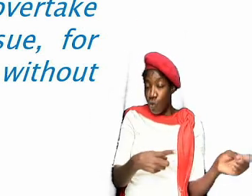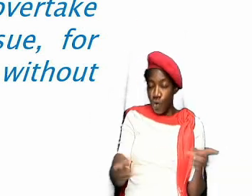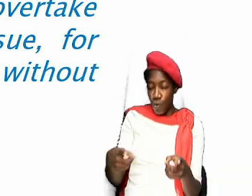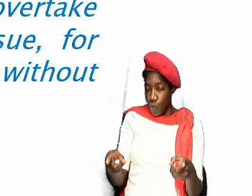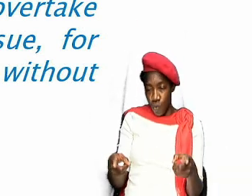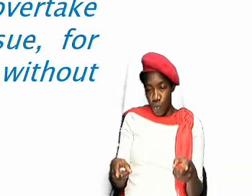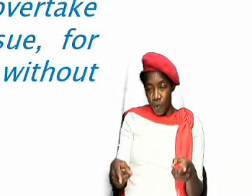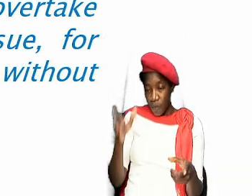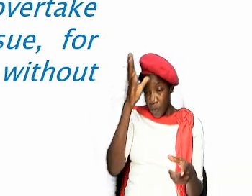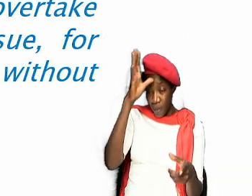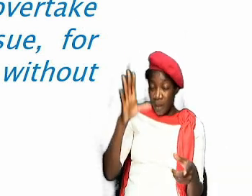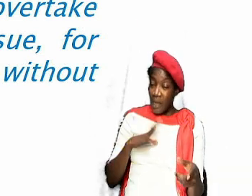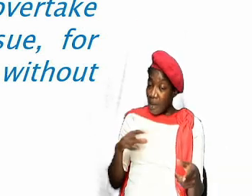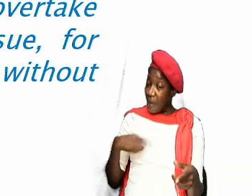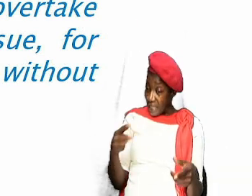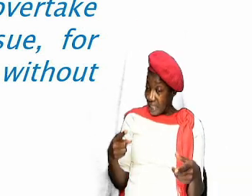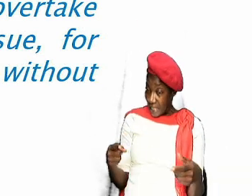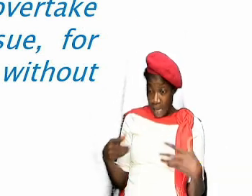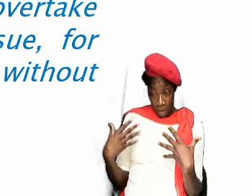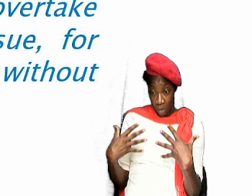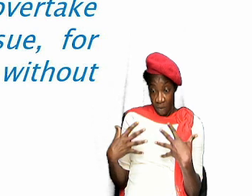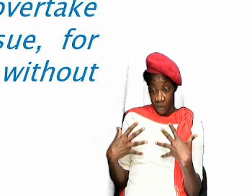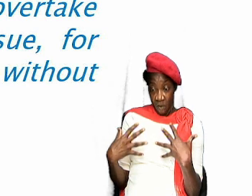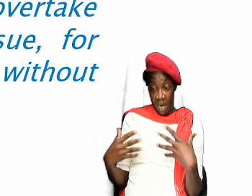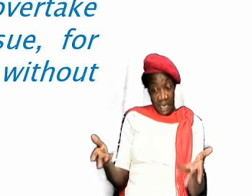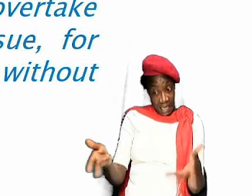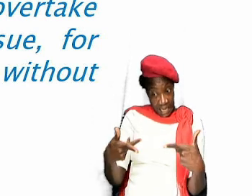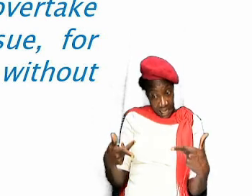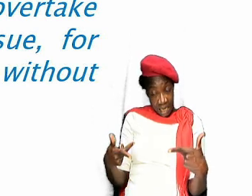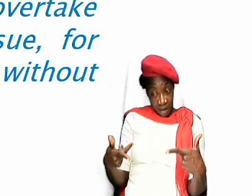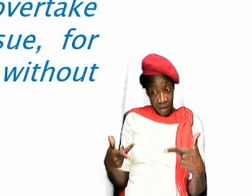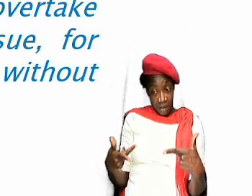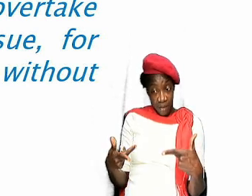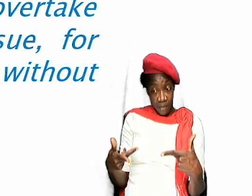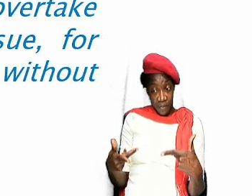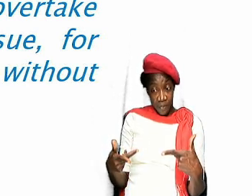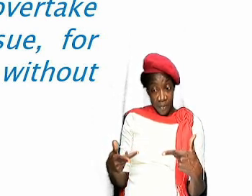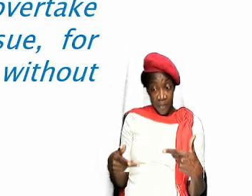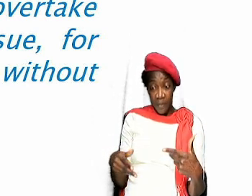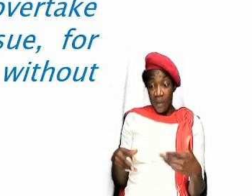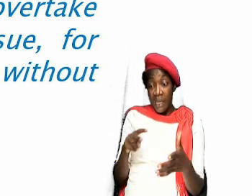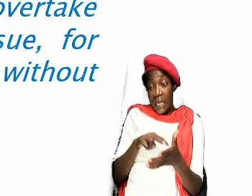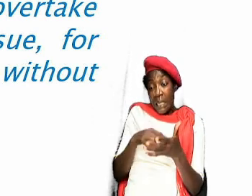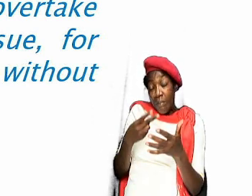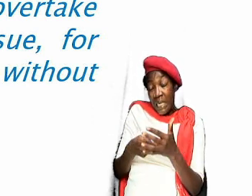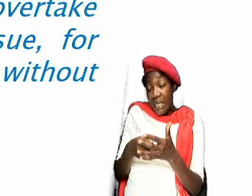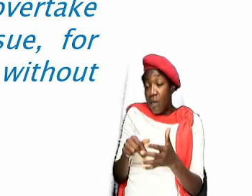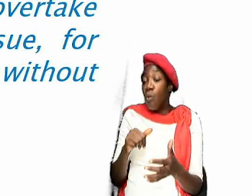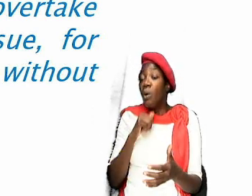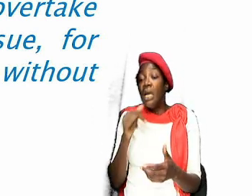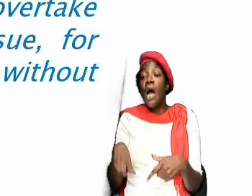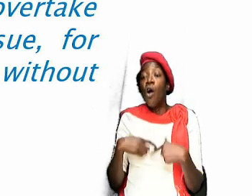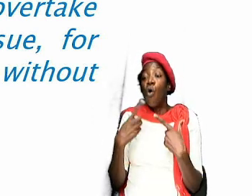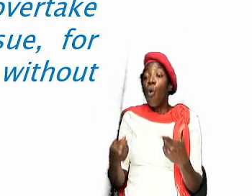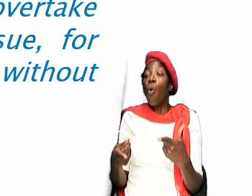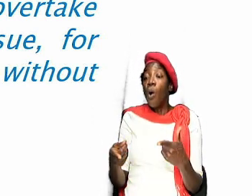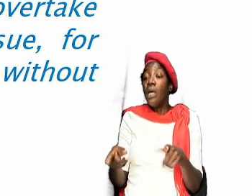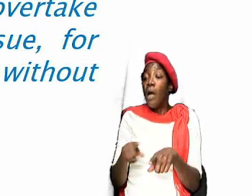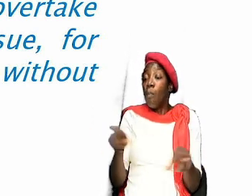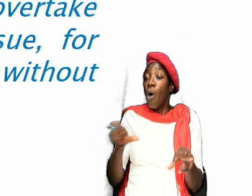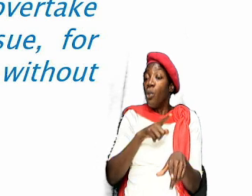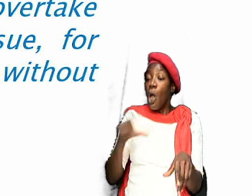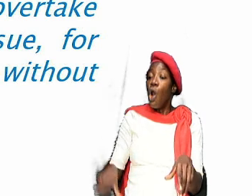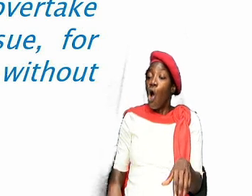like, look here, we are afraid here. In essence, they were saying that we're not going over there. But when the Lord